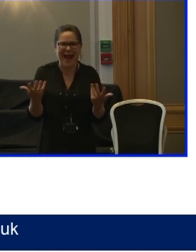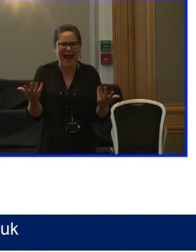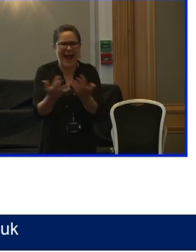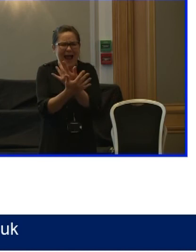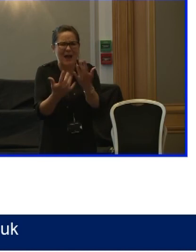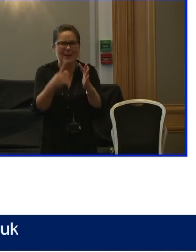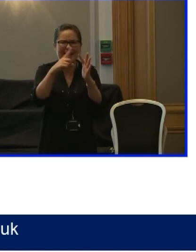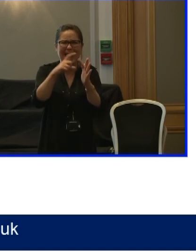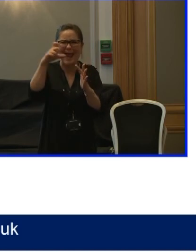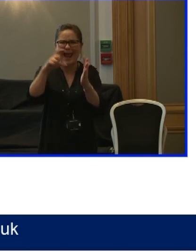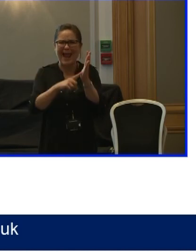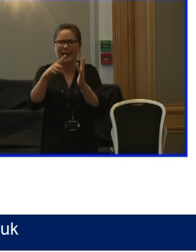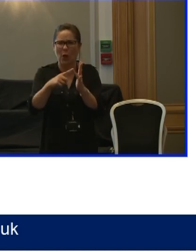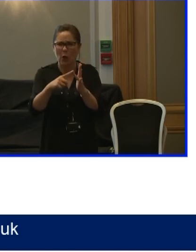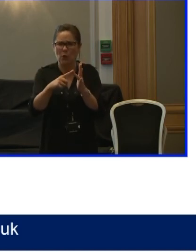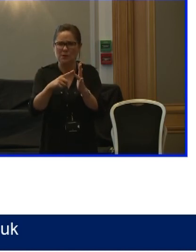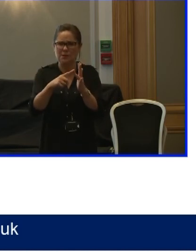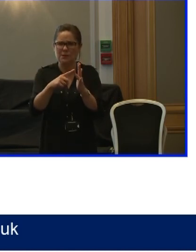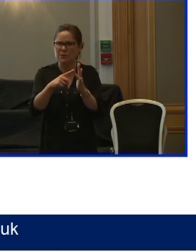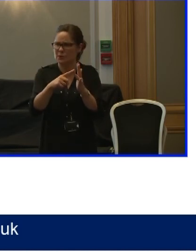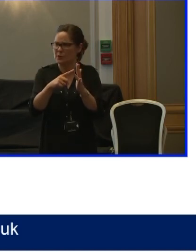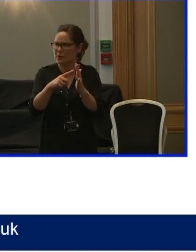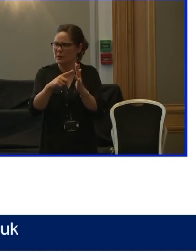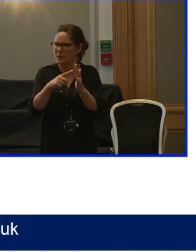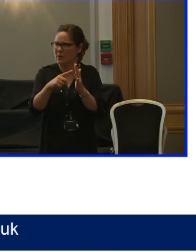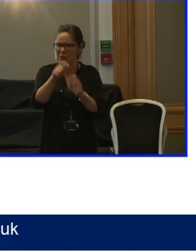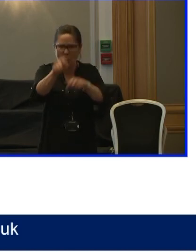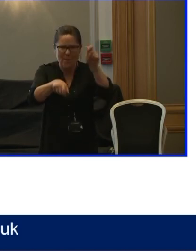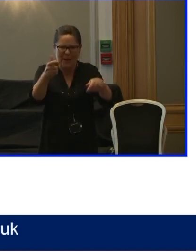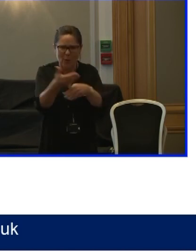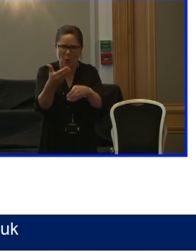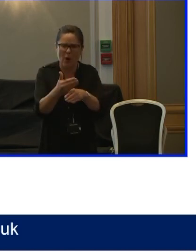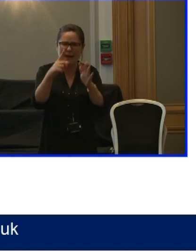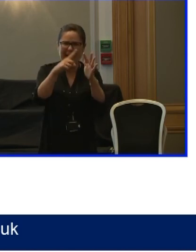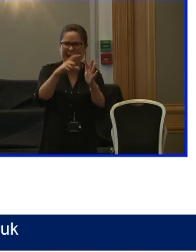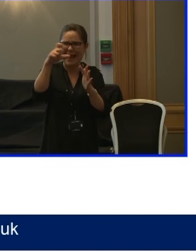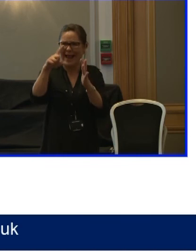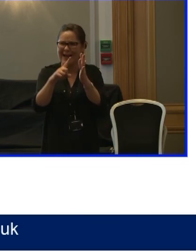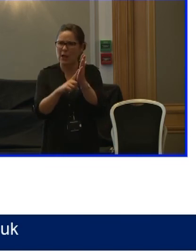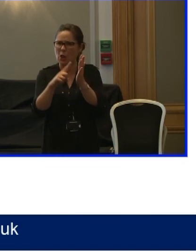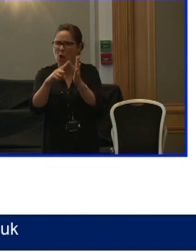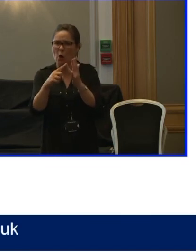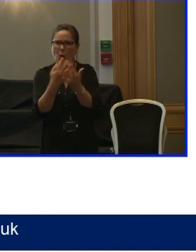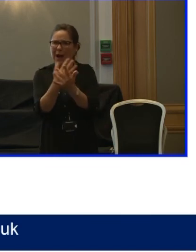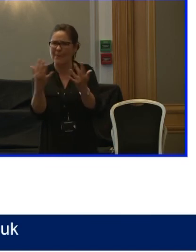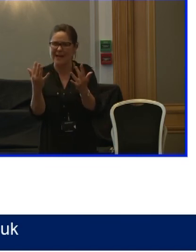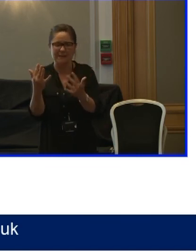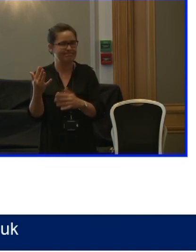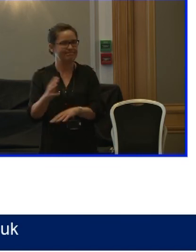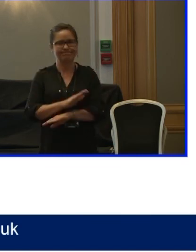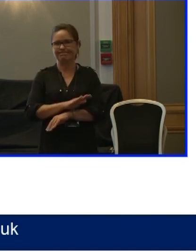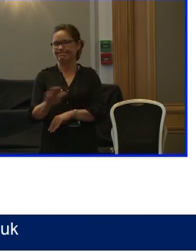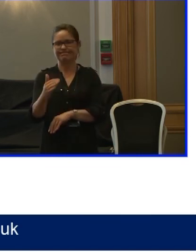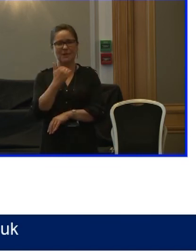in different hospitals? Okay, so I'm going to be really honest with you, not to hand. I can almost tell you that there's not enough.